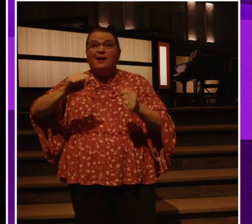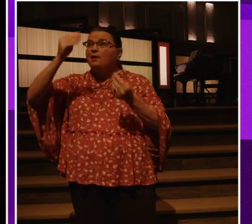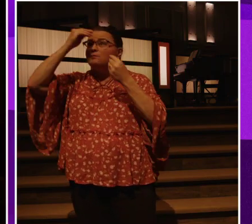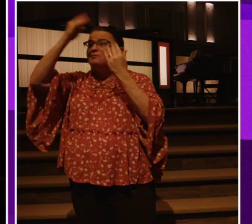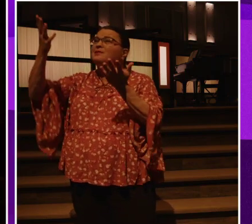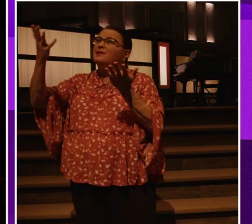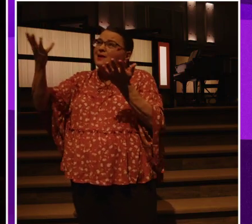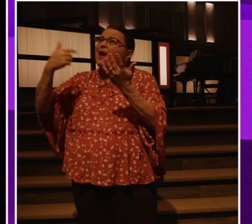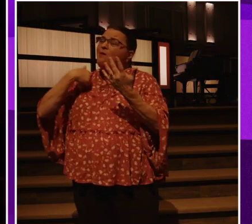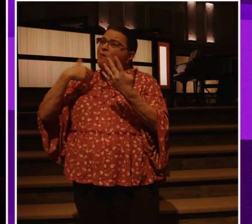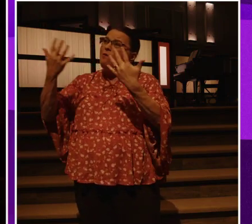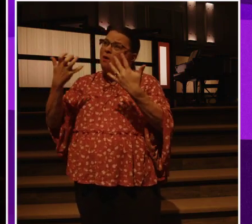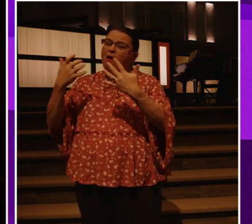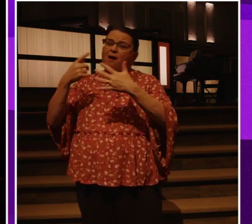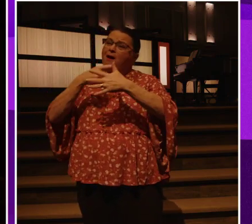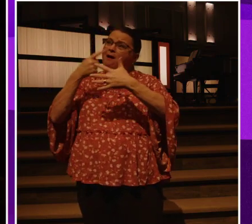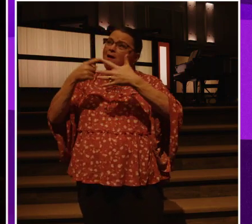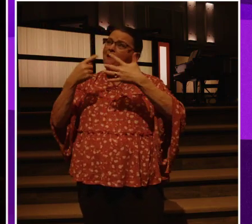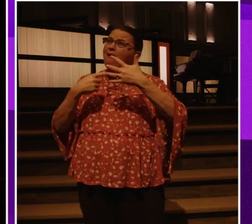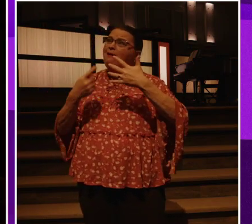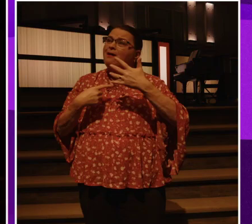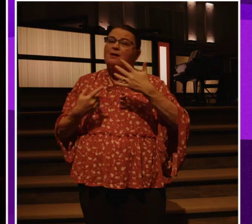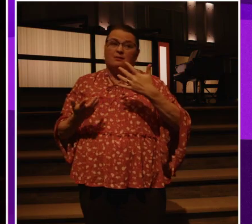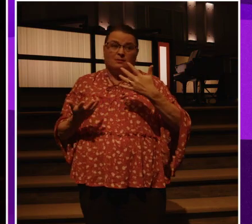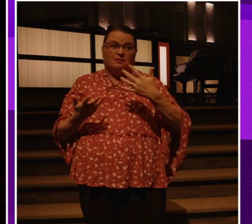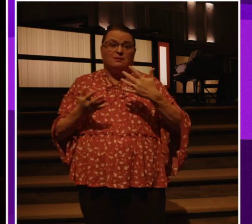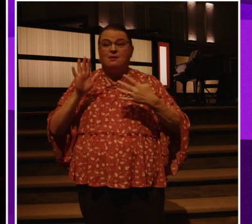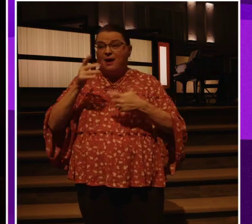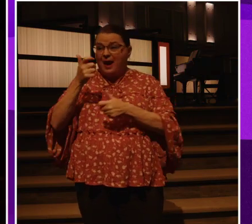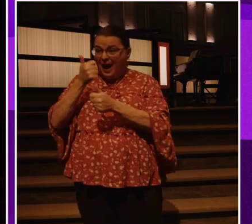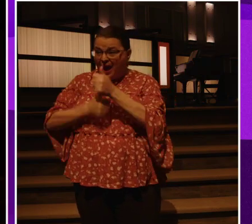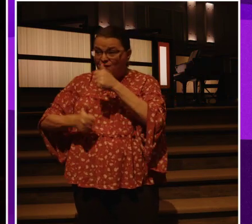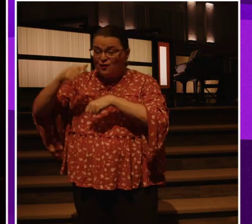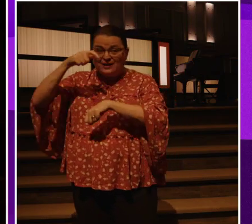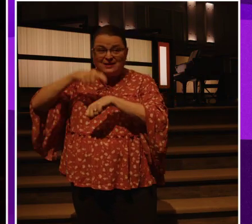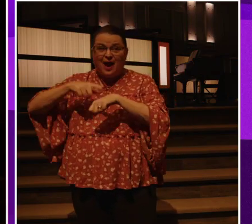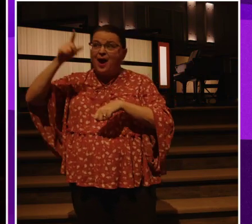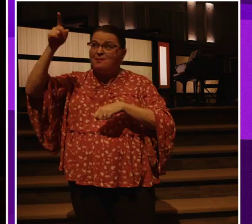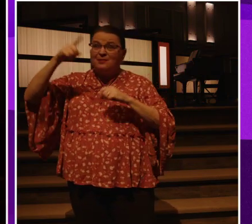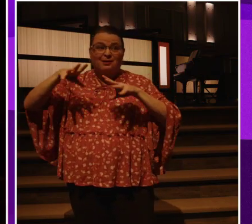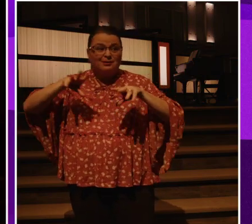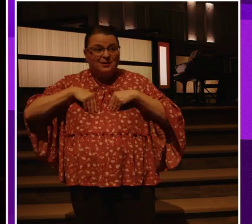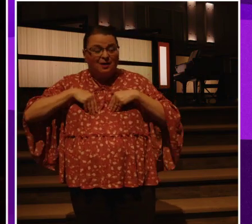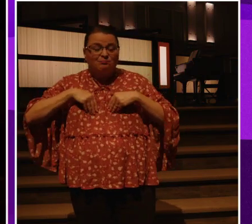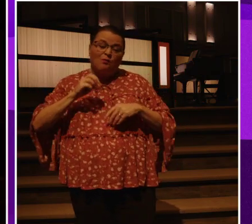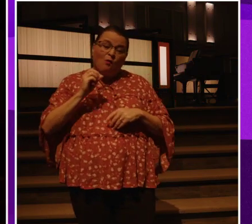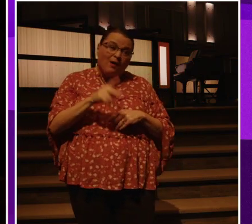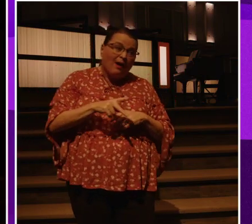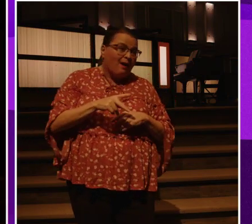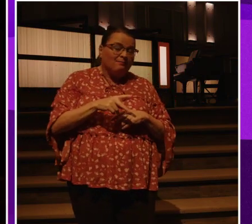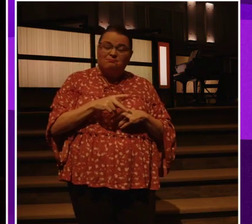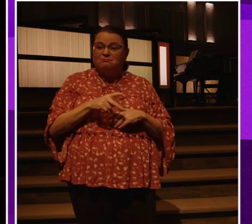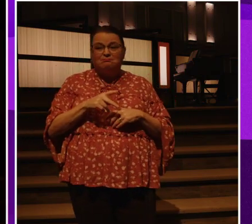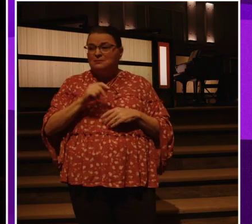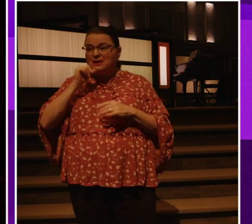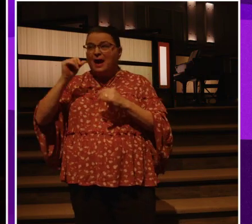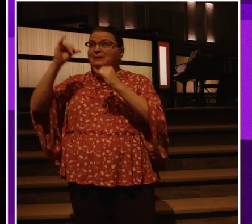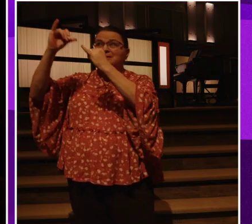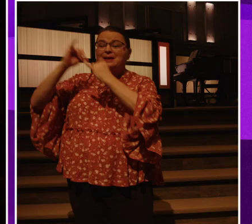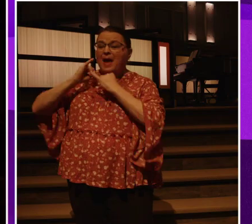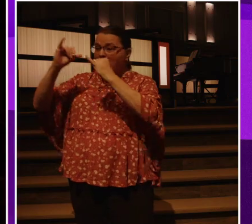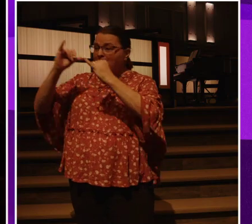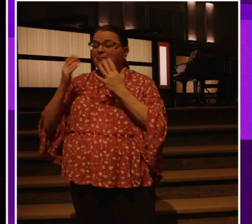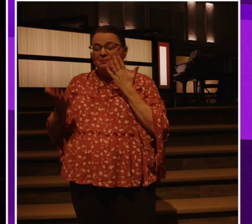desire. Now listen, not every time will my desire be His. And when I find that to be